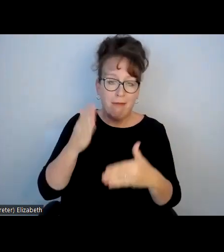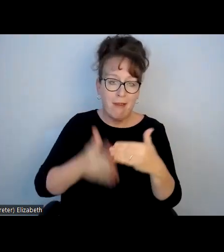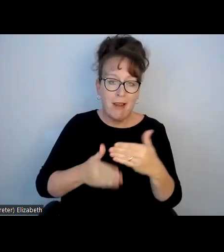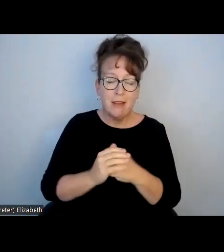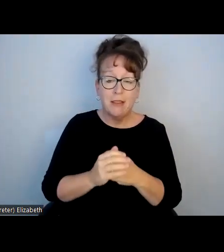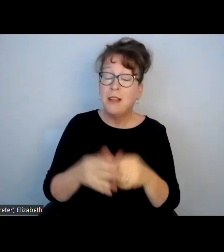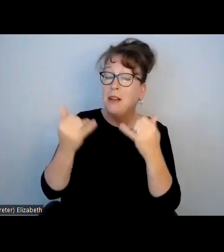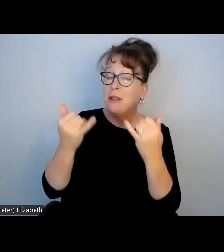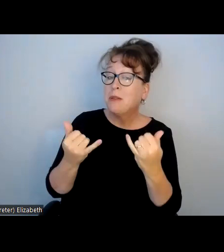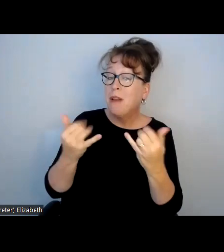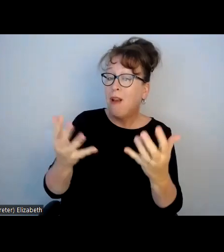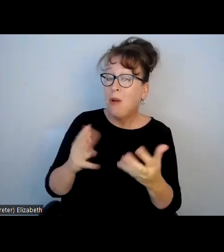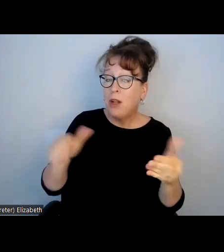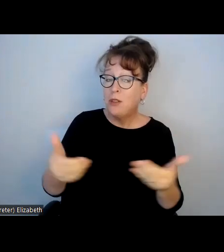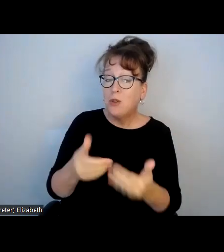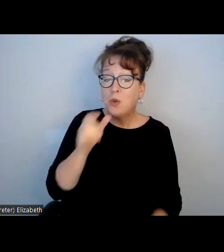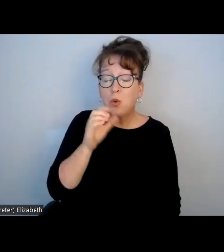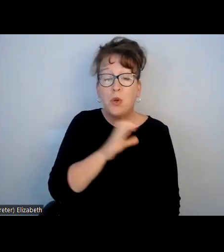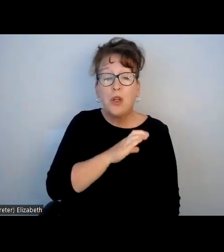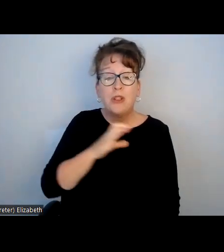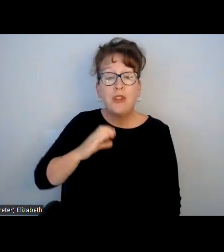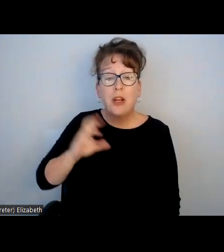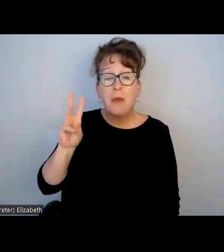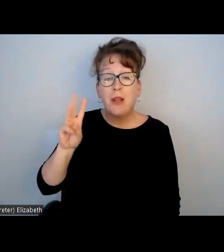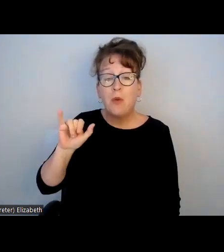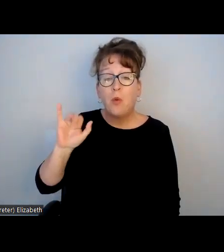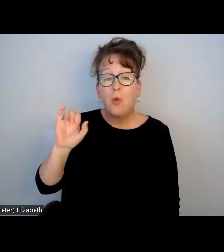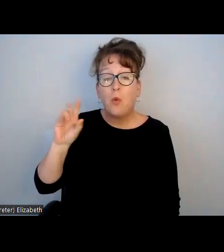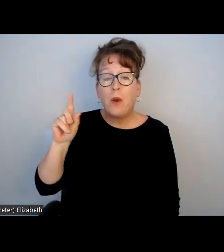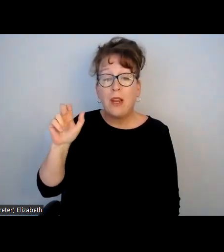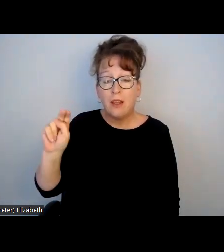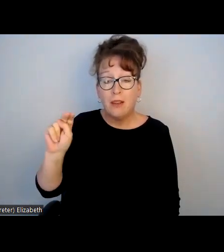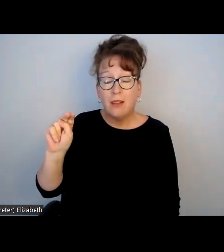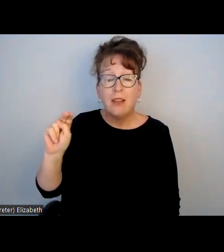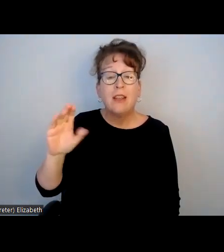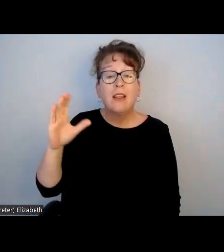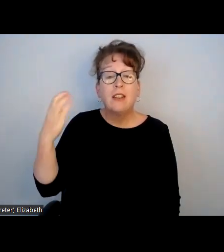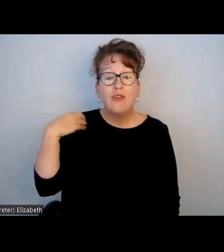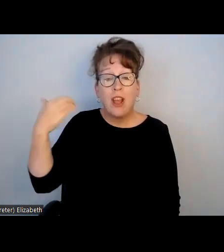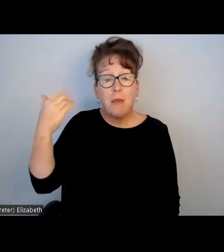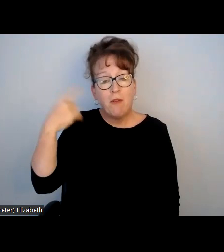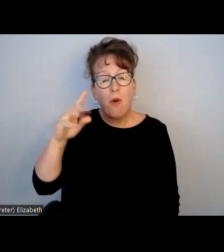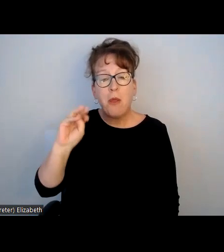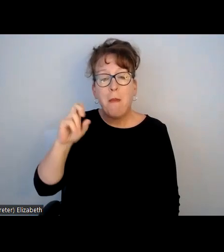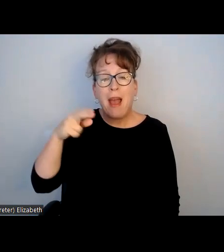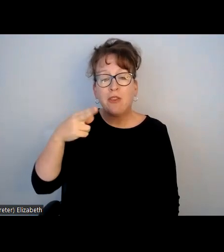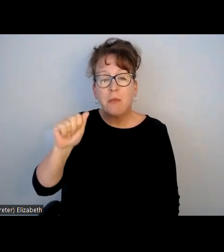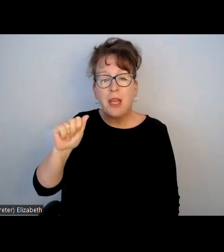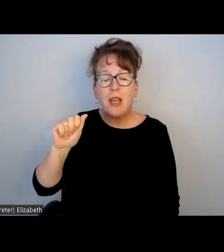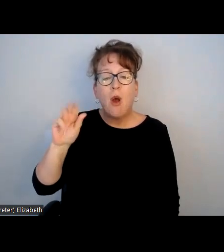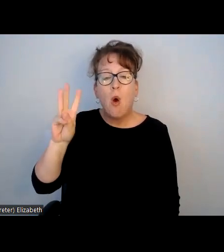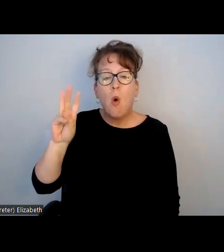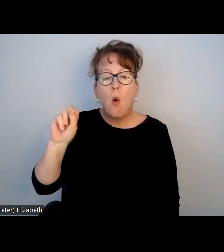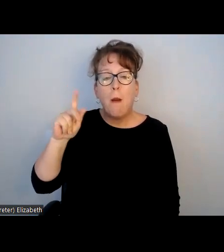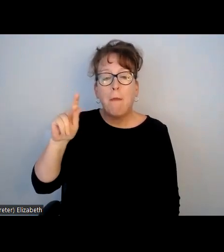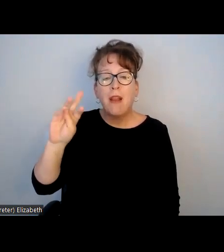to introduce Chairman Whedon, Chairman of the Mashpee Wampanoag Tribe, and just really grateful